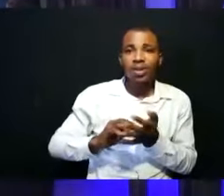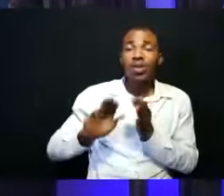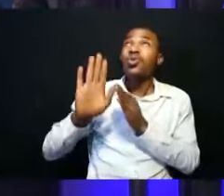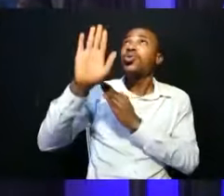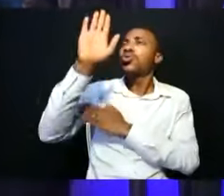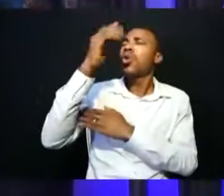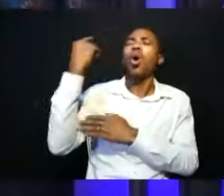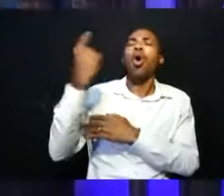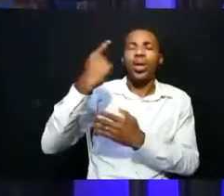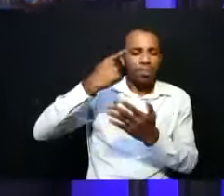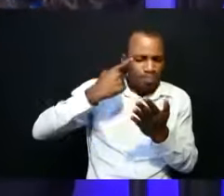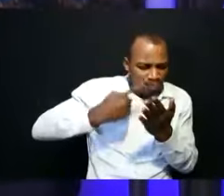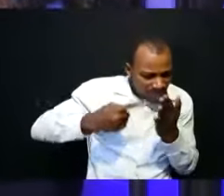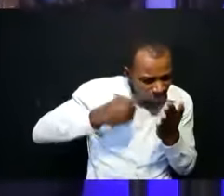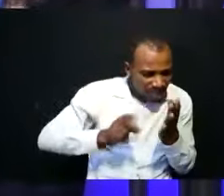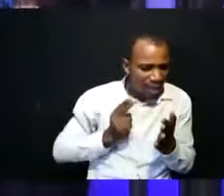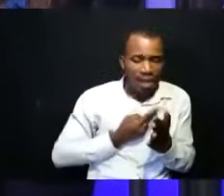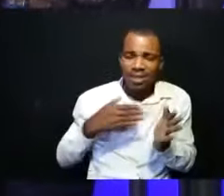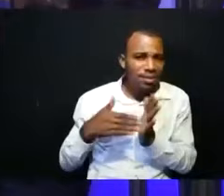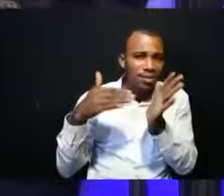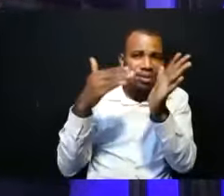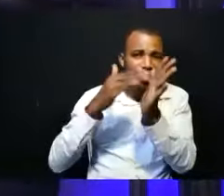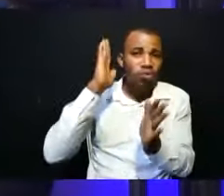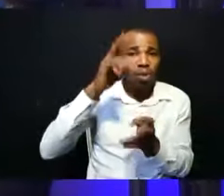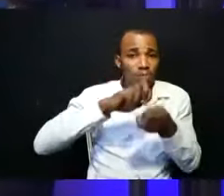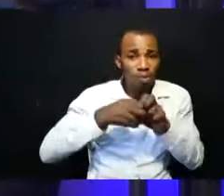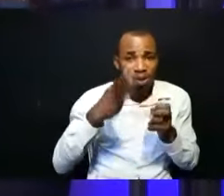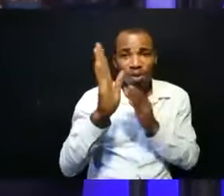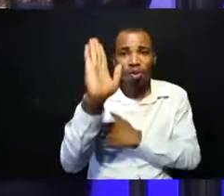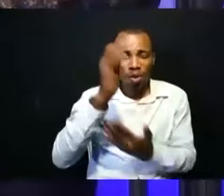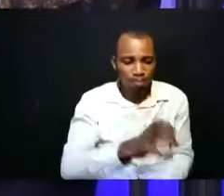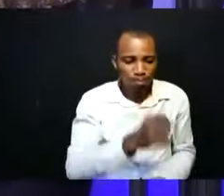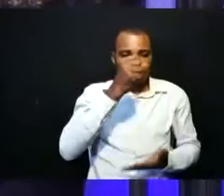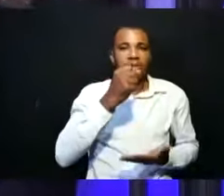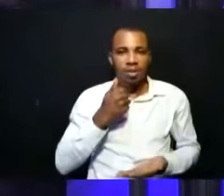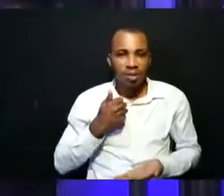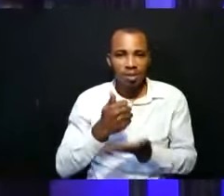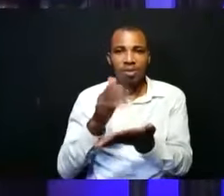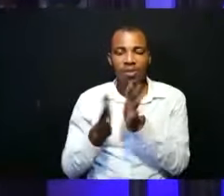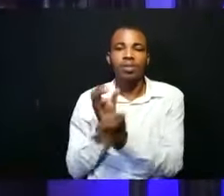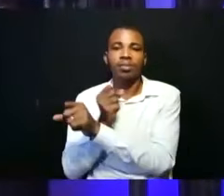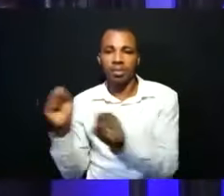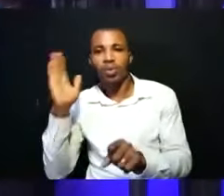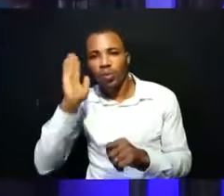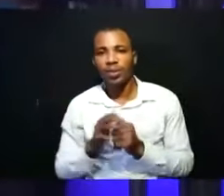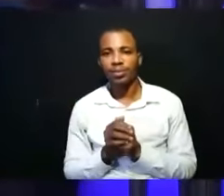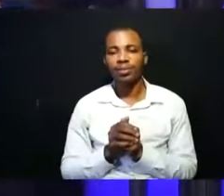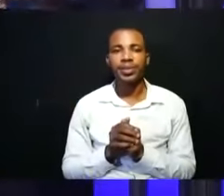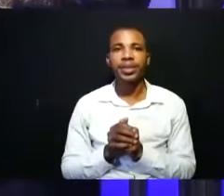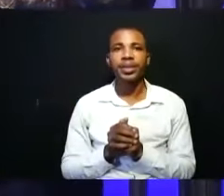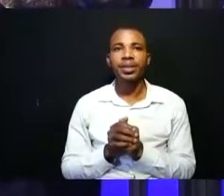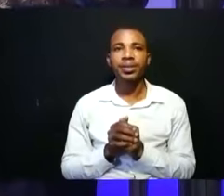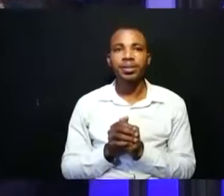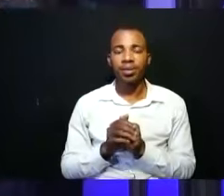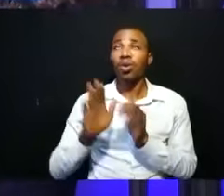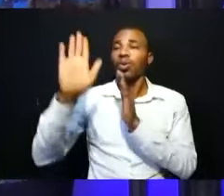check, get us out of our challenges. This is what the Lord says. He who made the